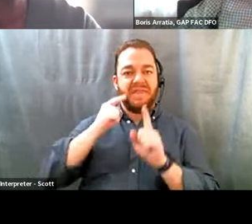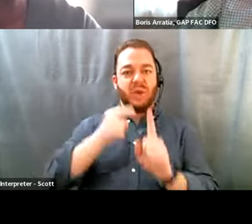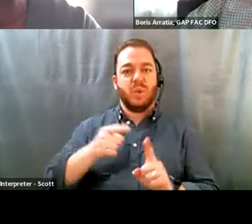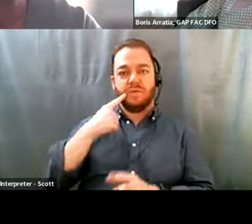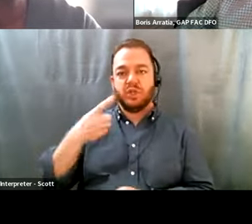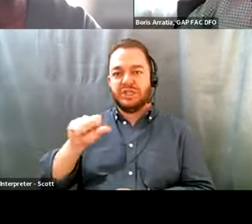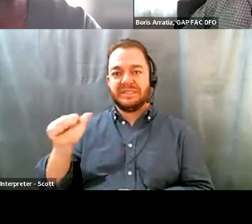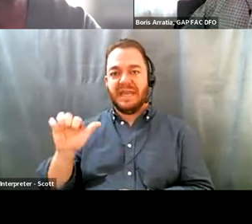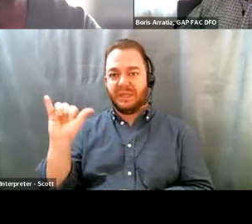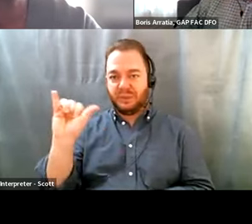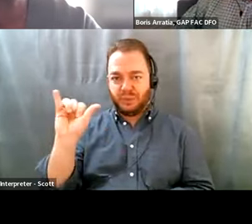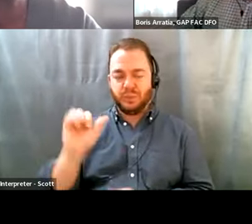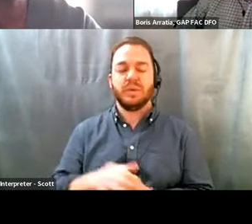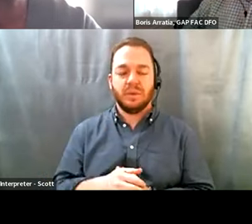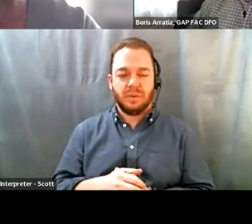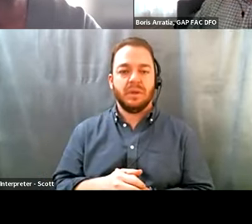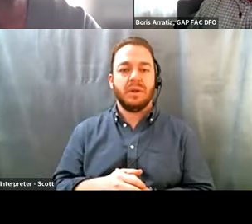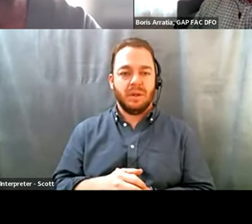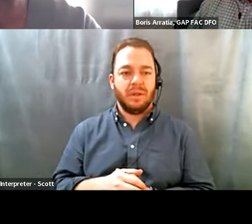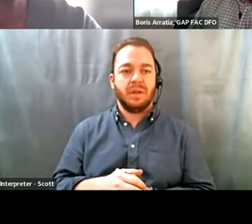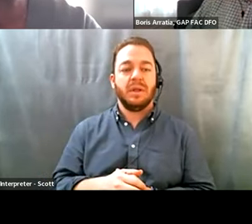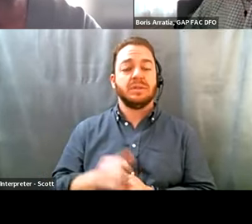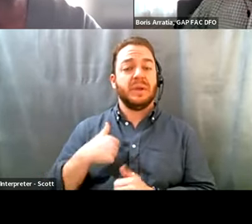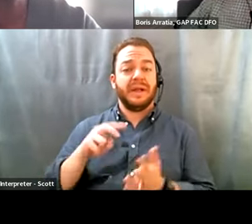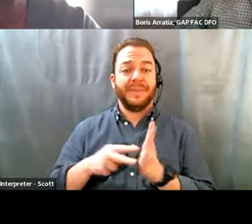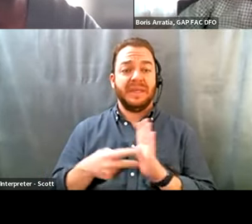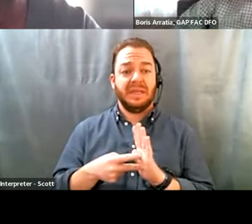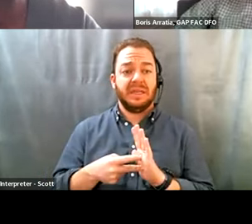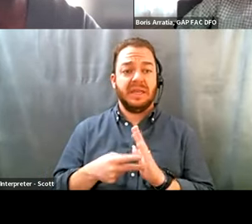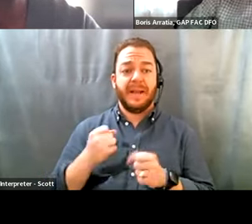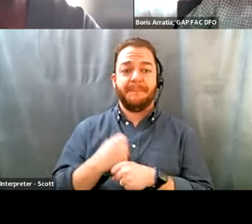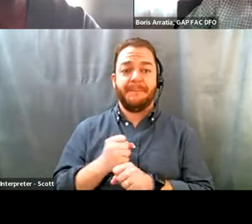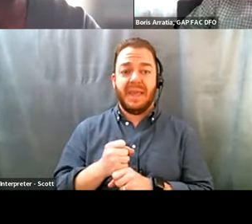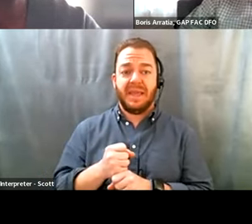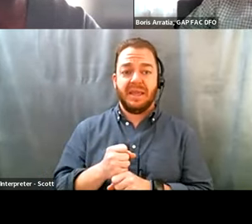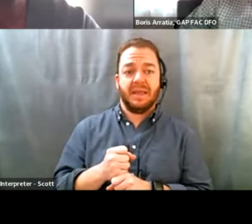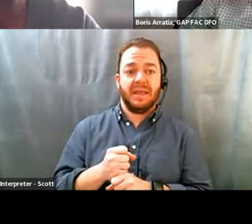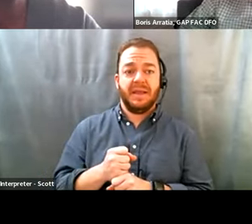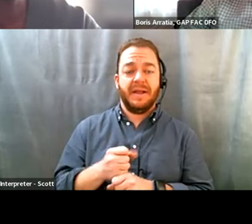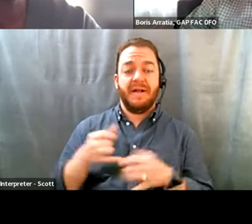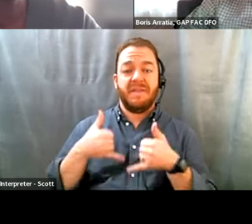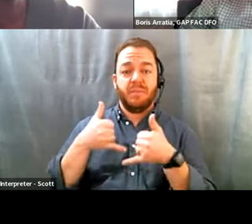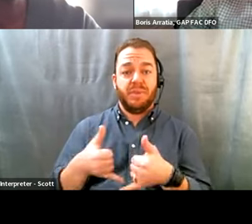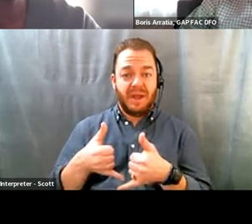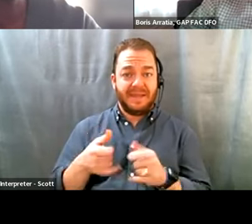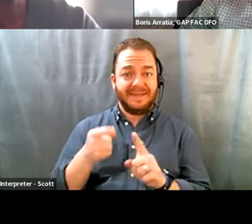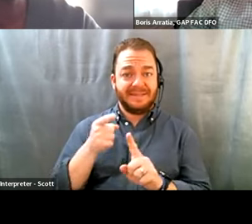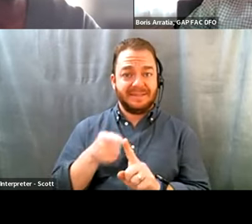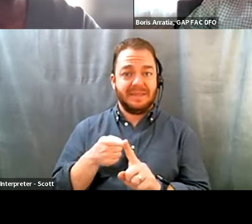GSA as well. And by that, I mean making the prize be something that